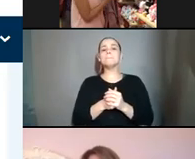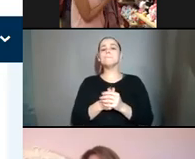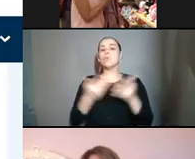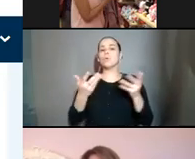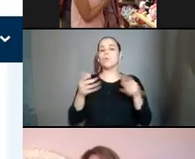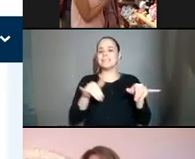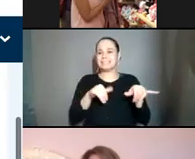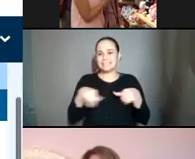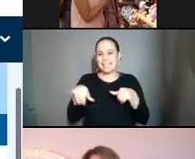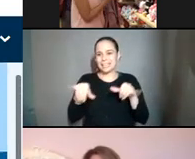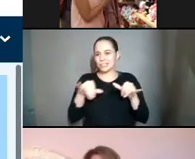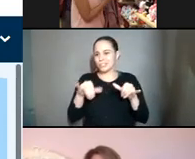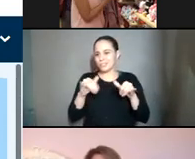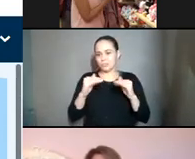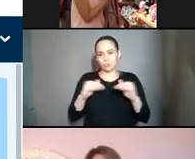not started.